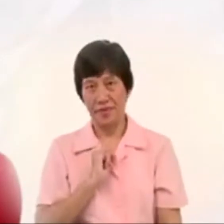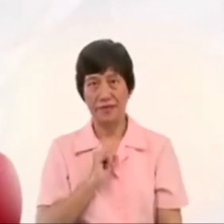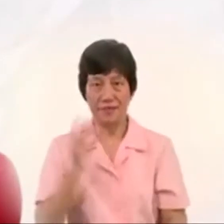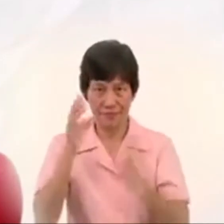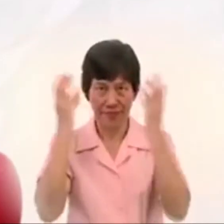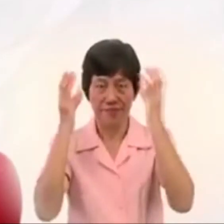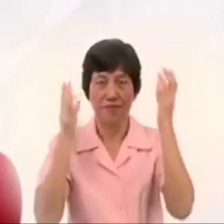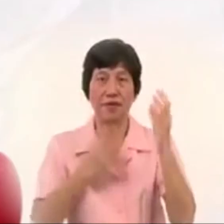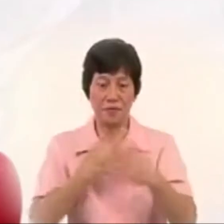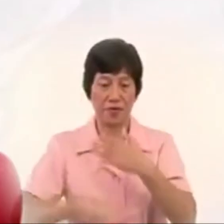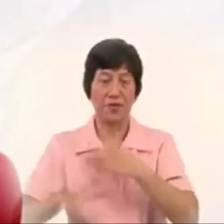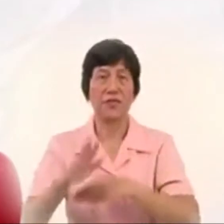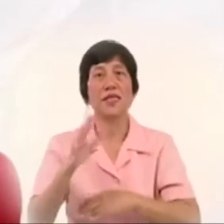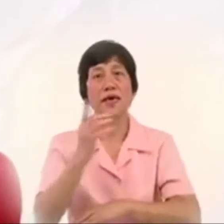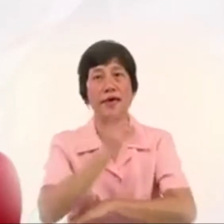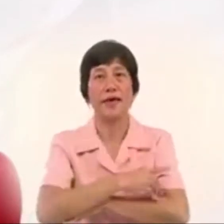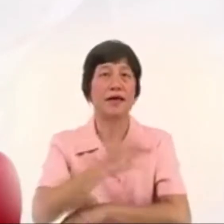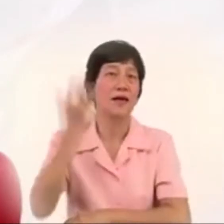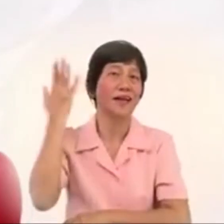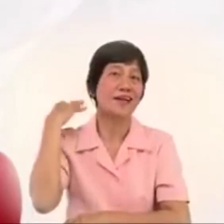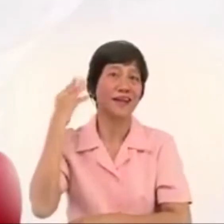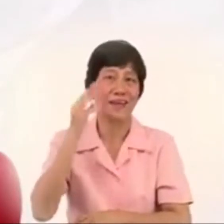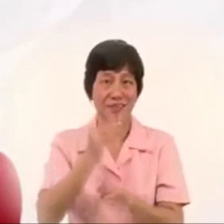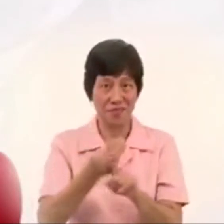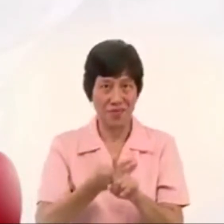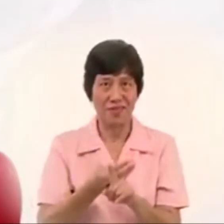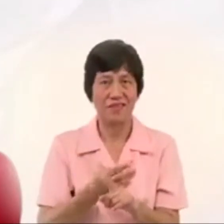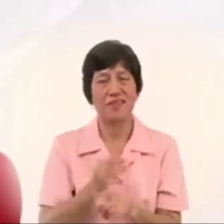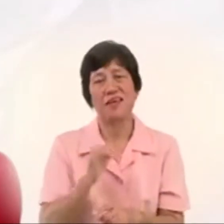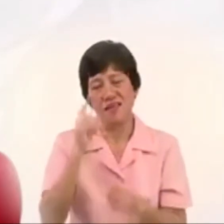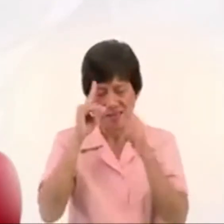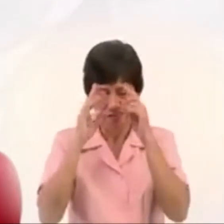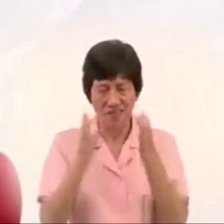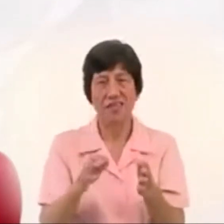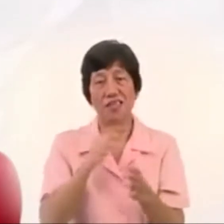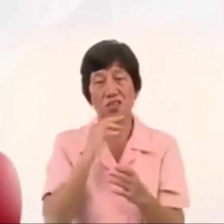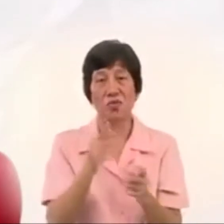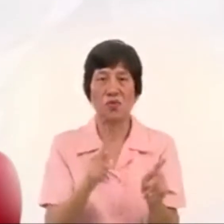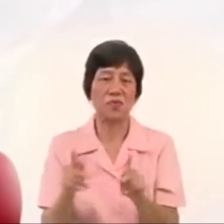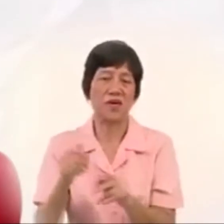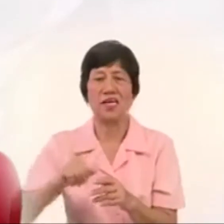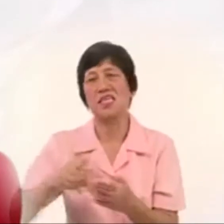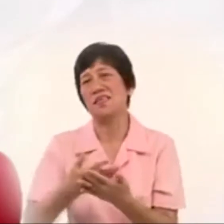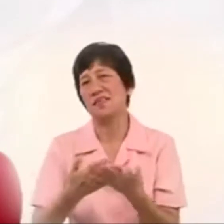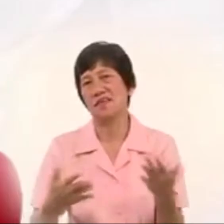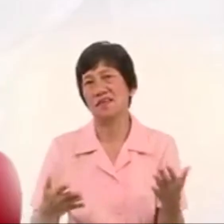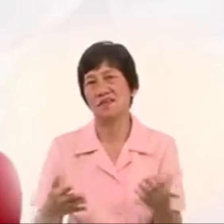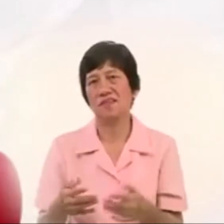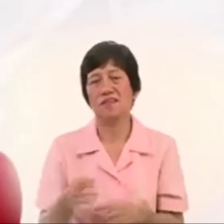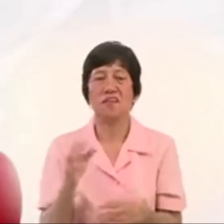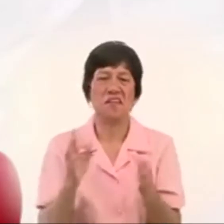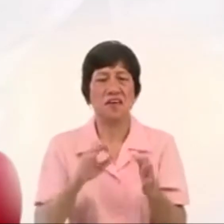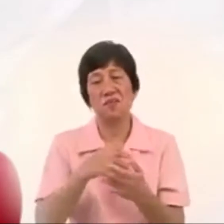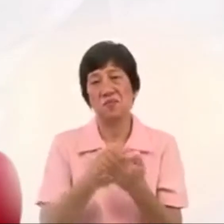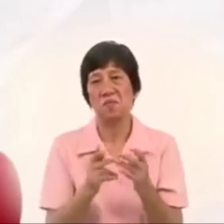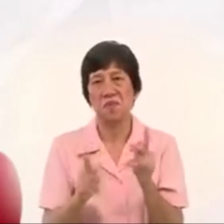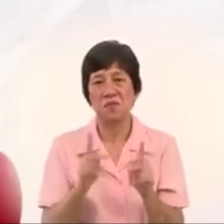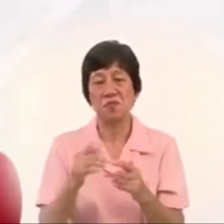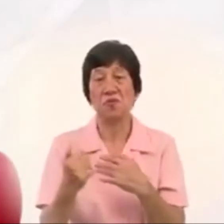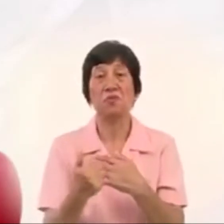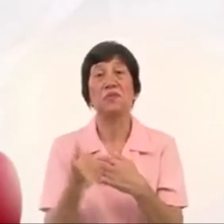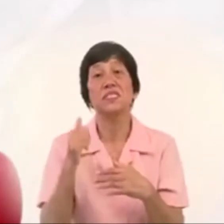I celebrated my birthday last month. I decided not to prepare anything. Said, if some